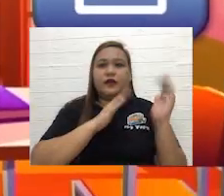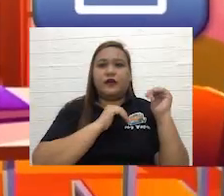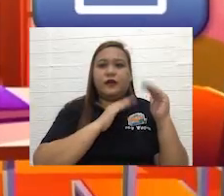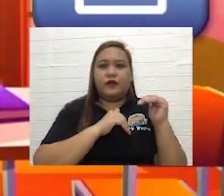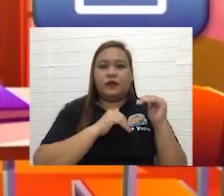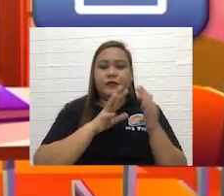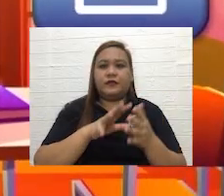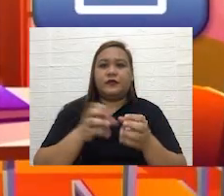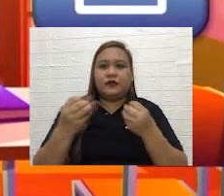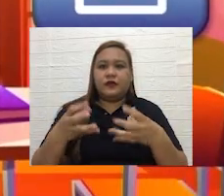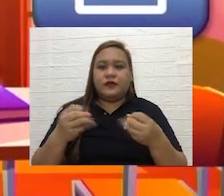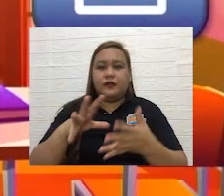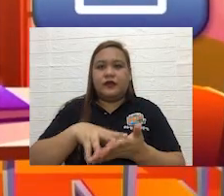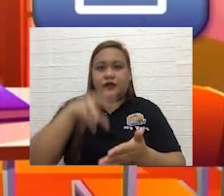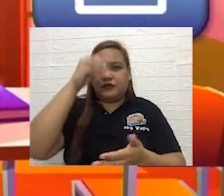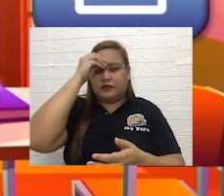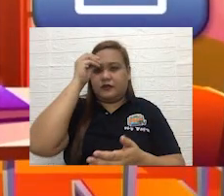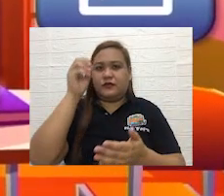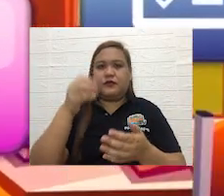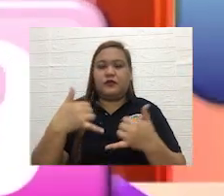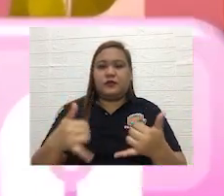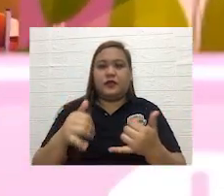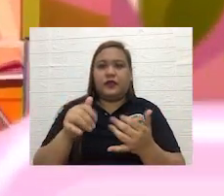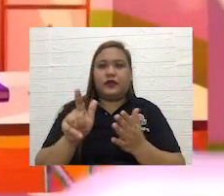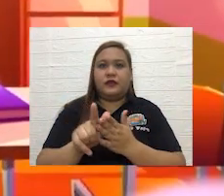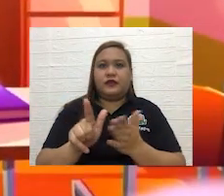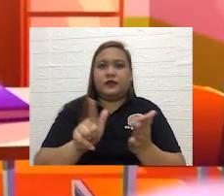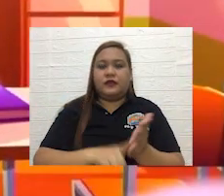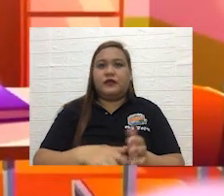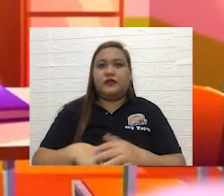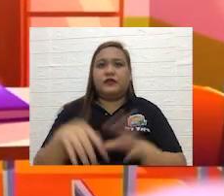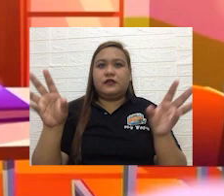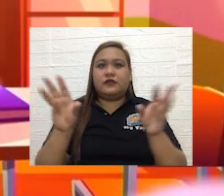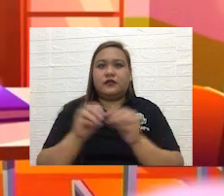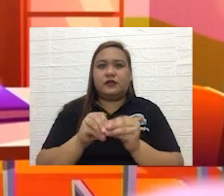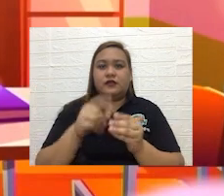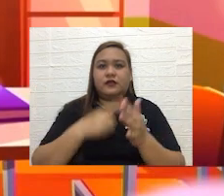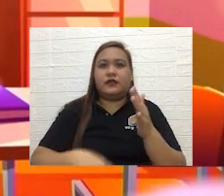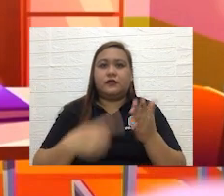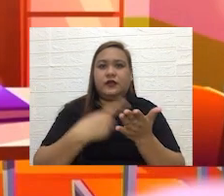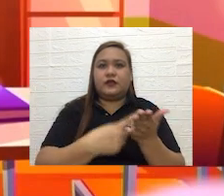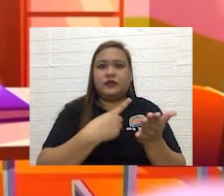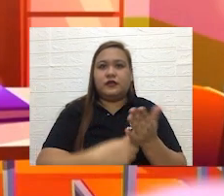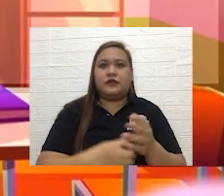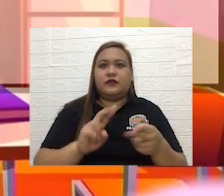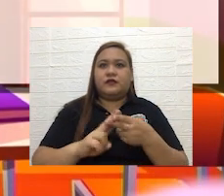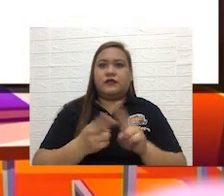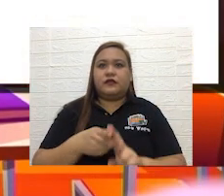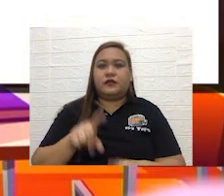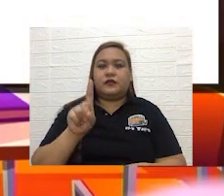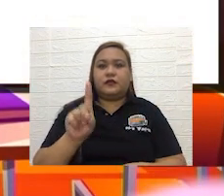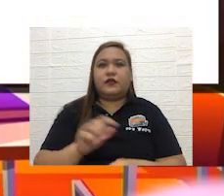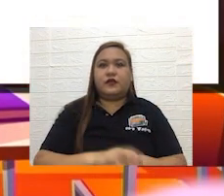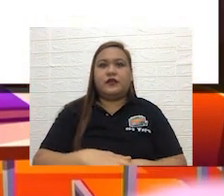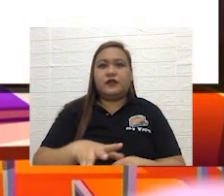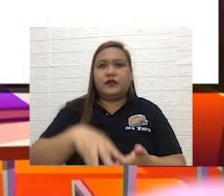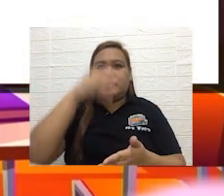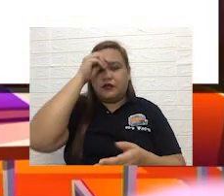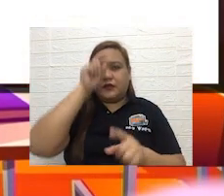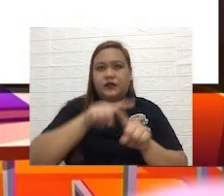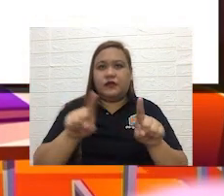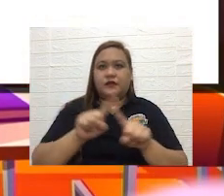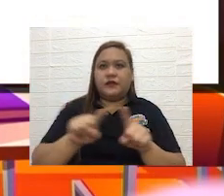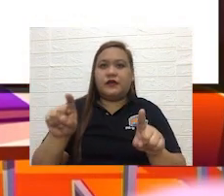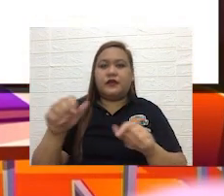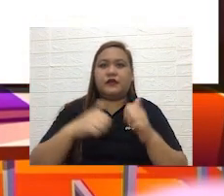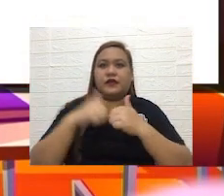I hope you learned a lot for today's lesson. Let us sum up what we have discussed. Number 1, you learned